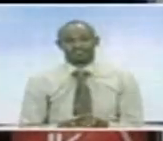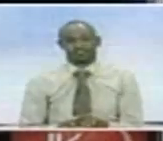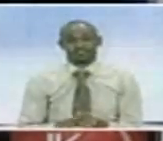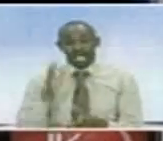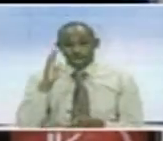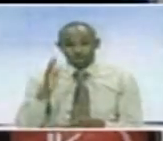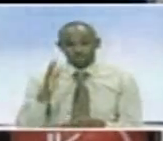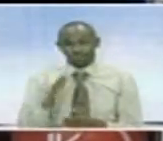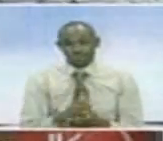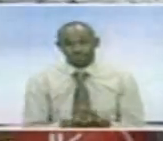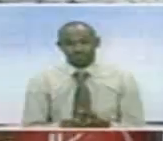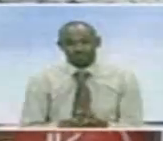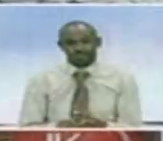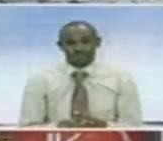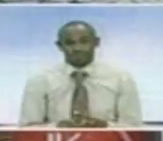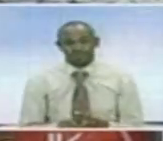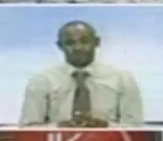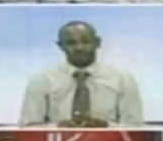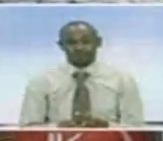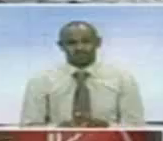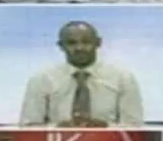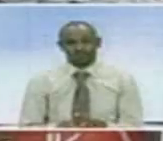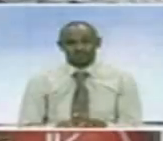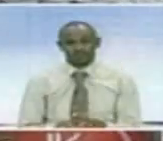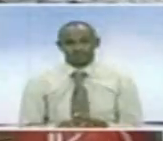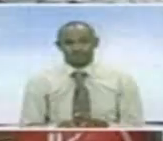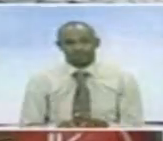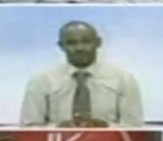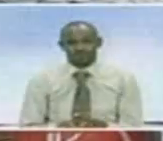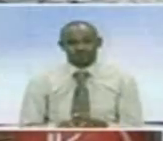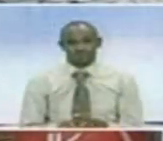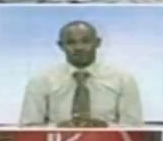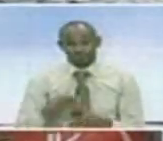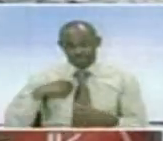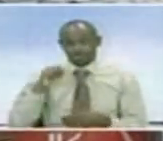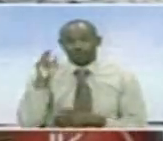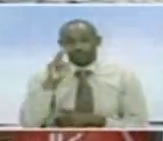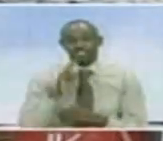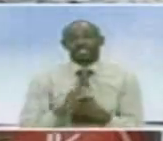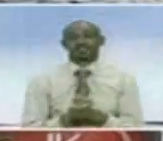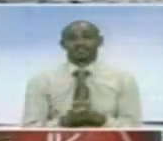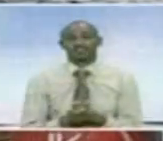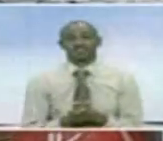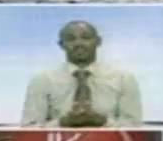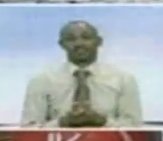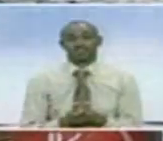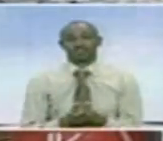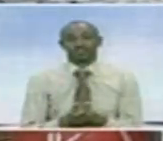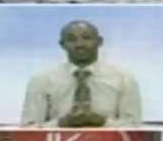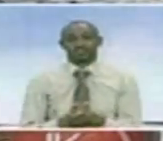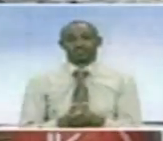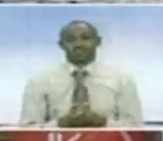Hello? Hello? Yes, go ahead. My name is Silas from Umoja. Yeah. Yes, if I may